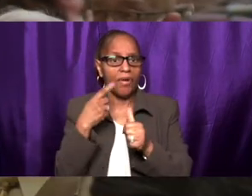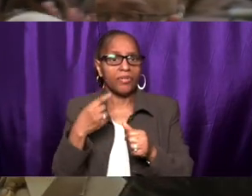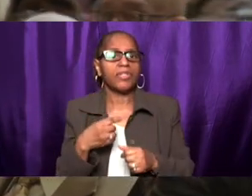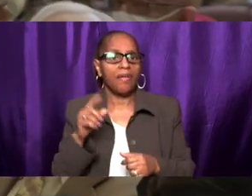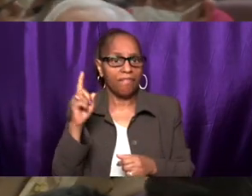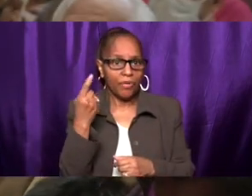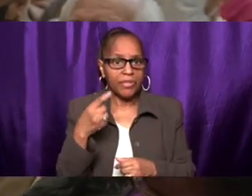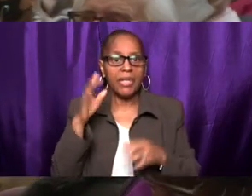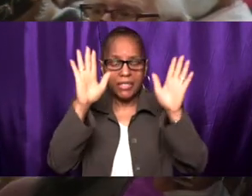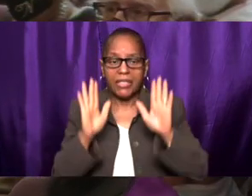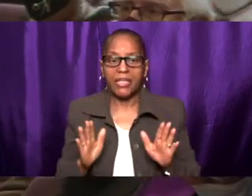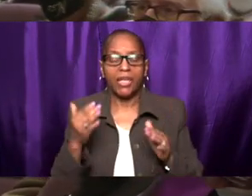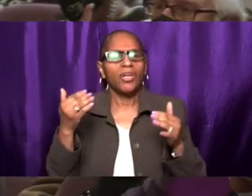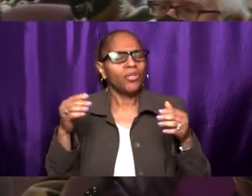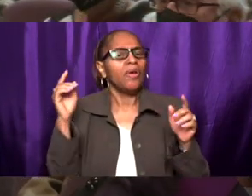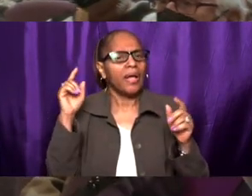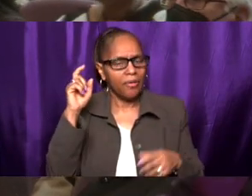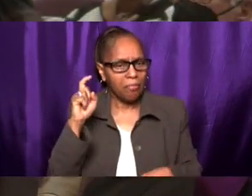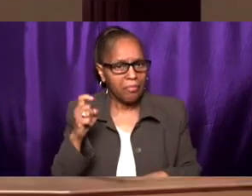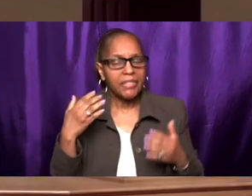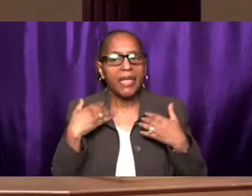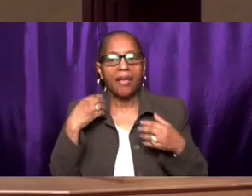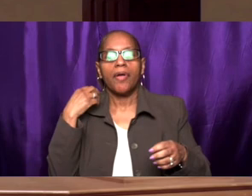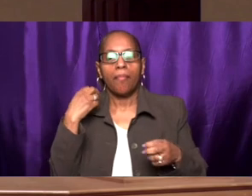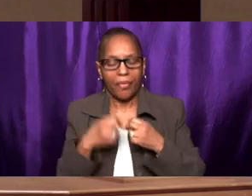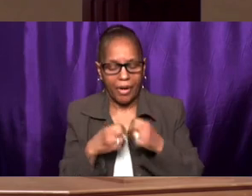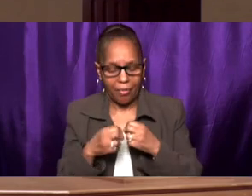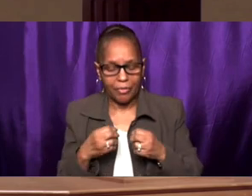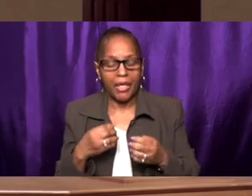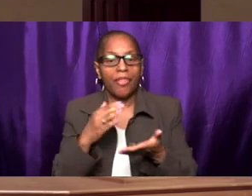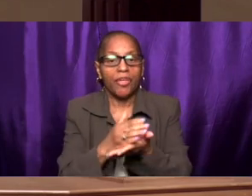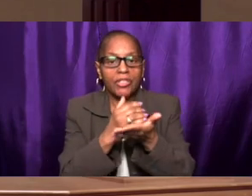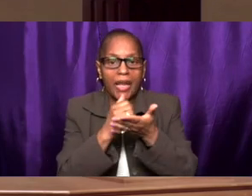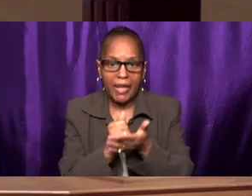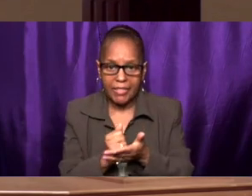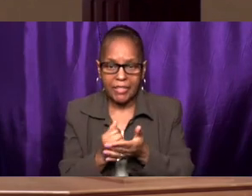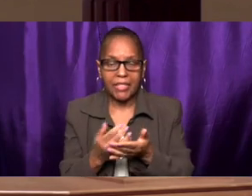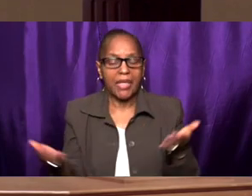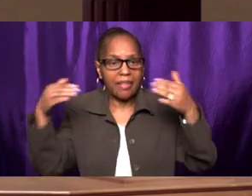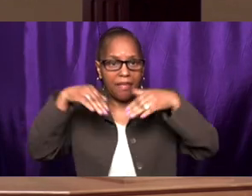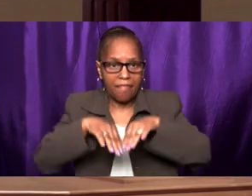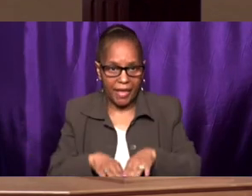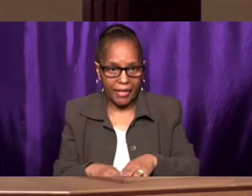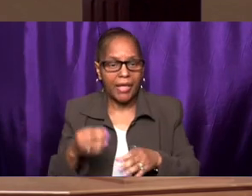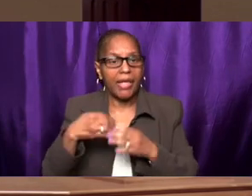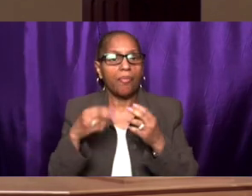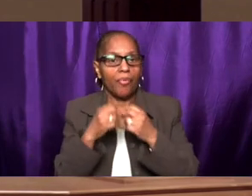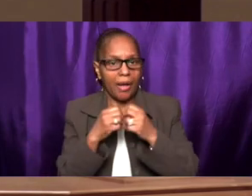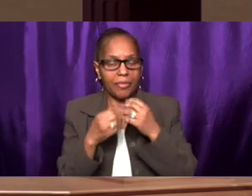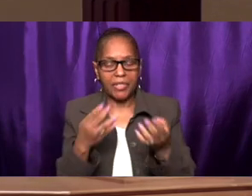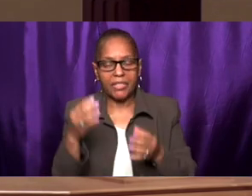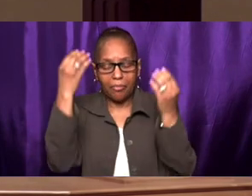you got to go through the valley. There are lessons in the valley. There's stuff to be taught in the valley.